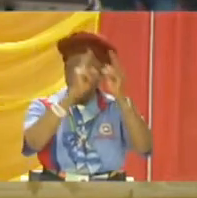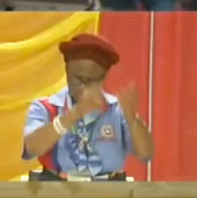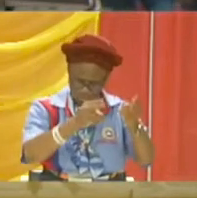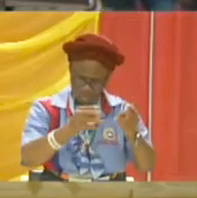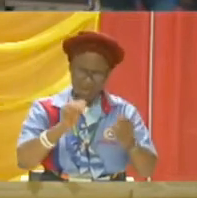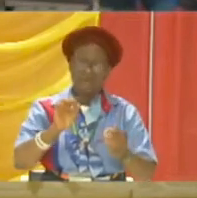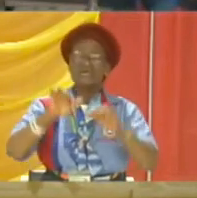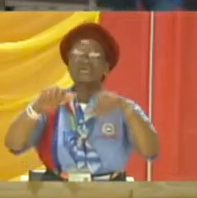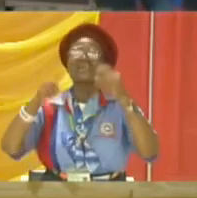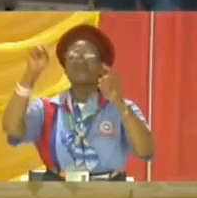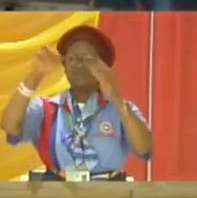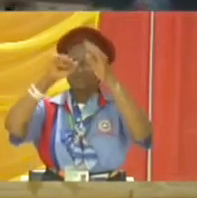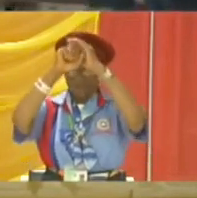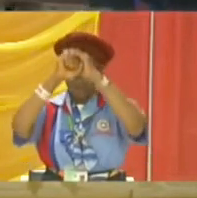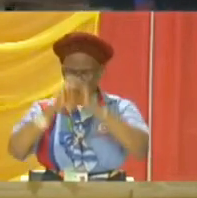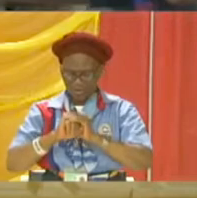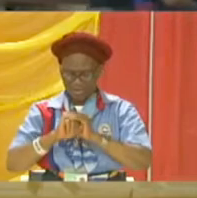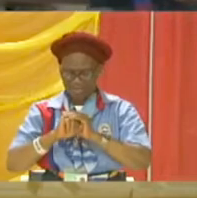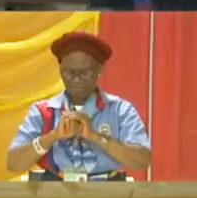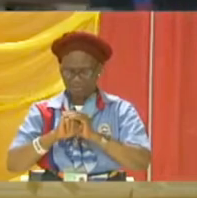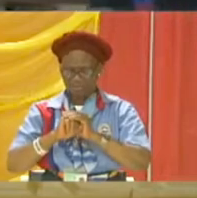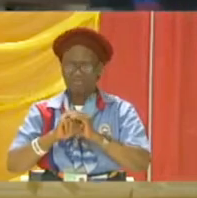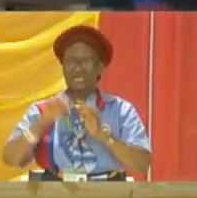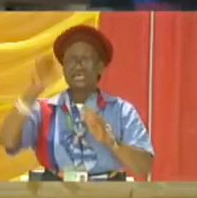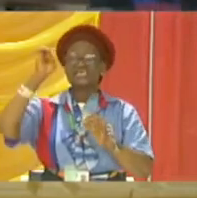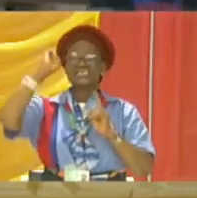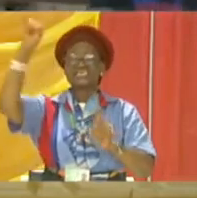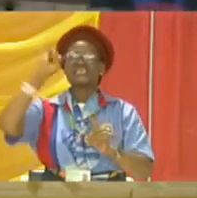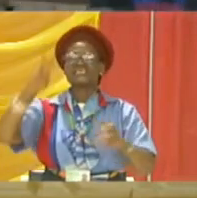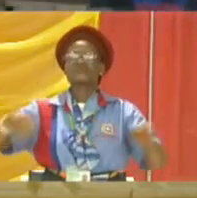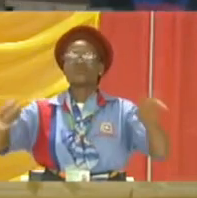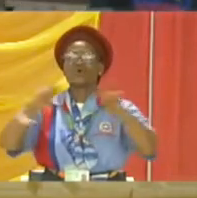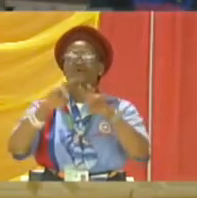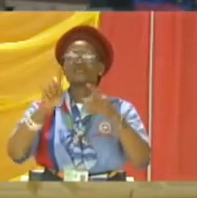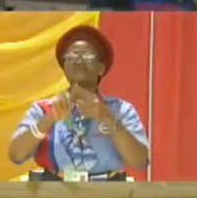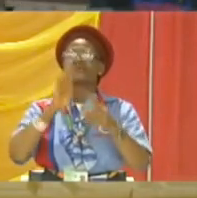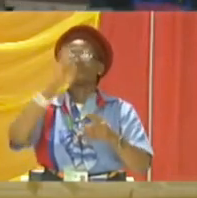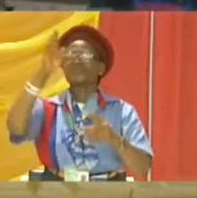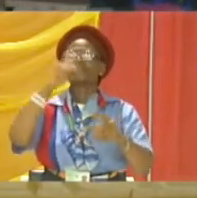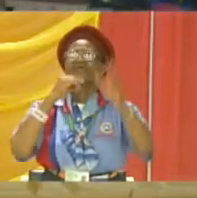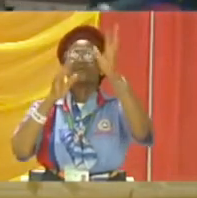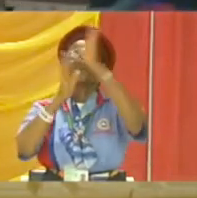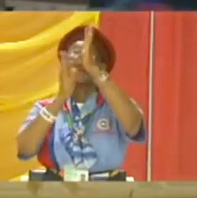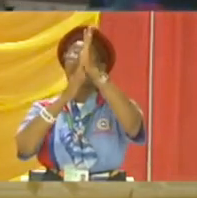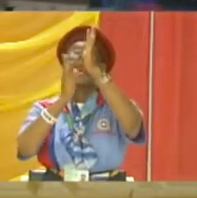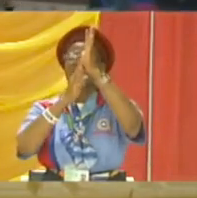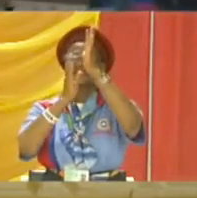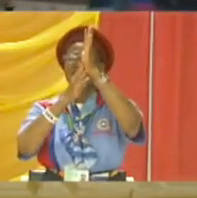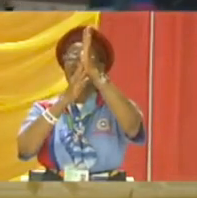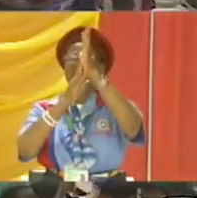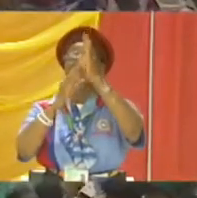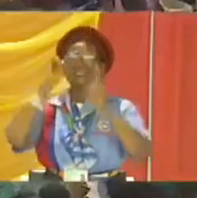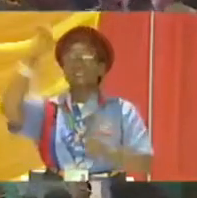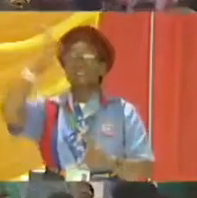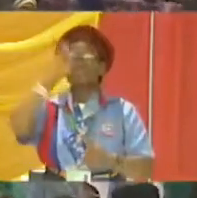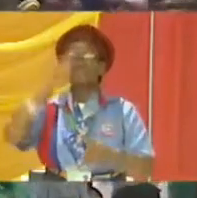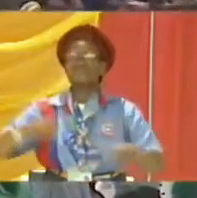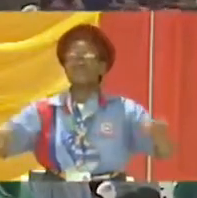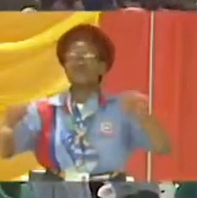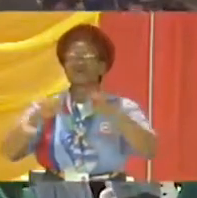Give Him adoration. He's worthy to be praised. He's worthy to